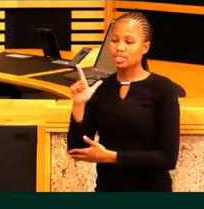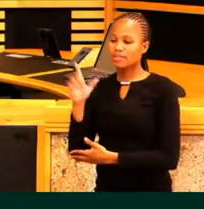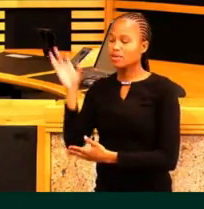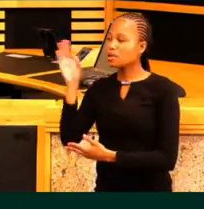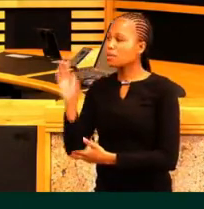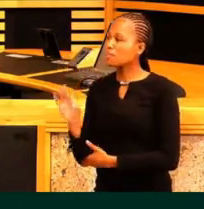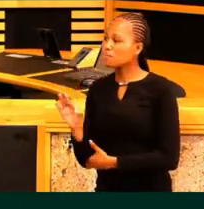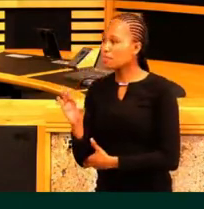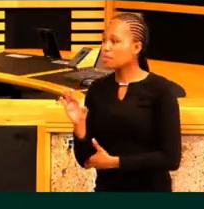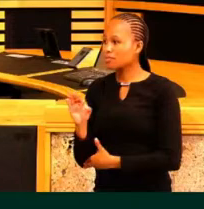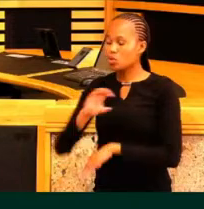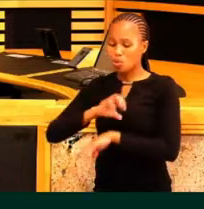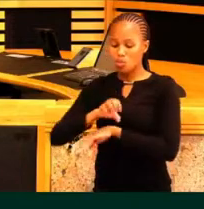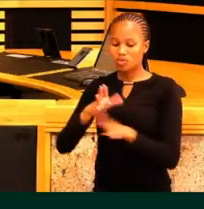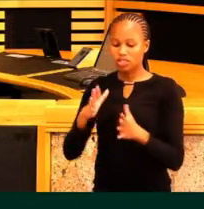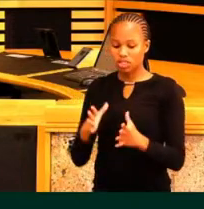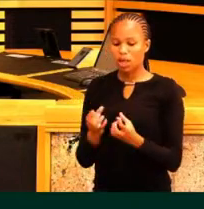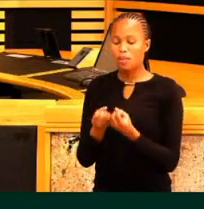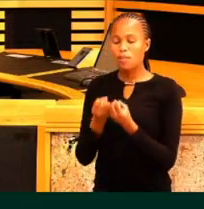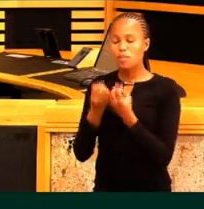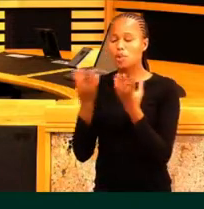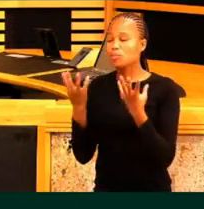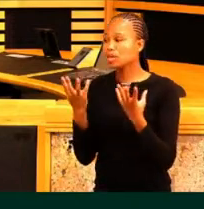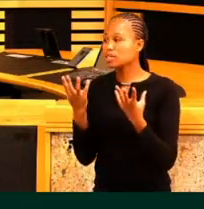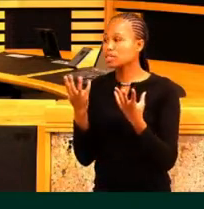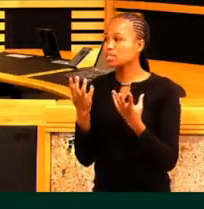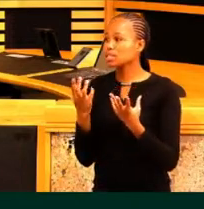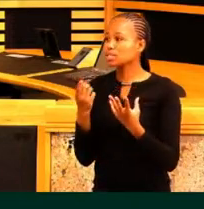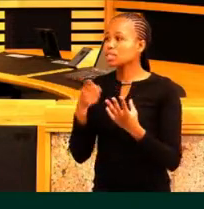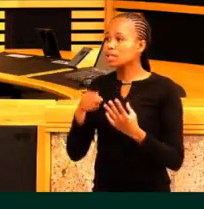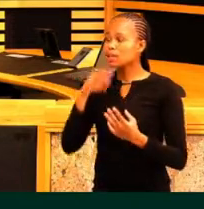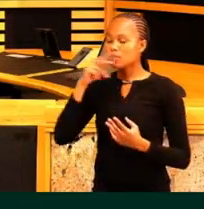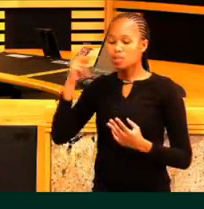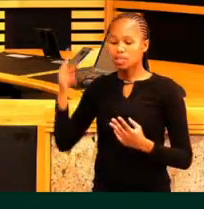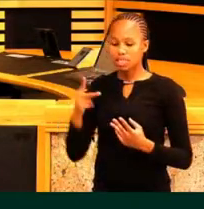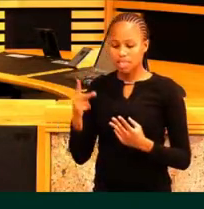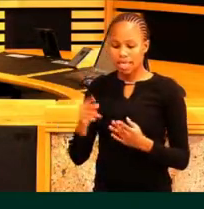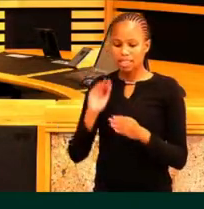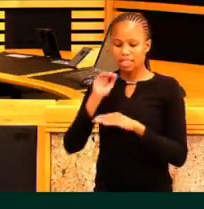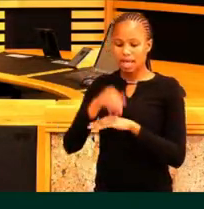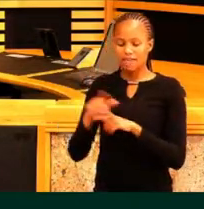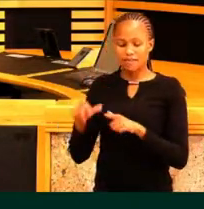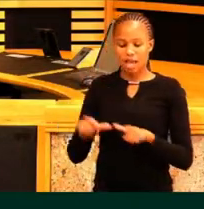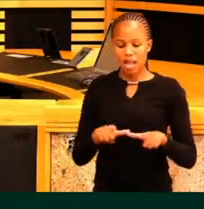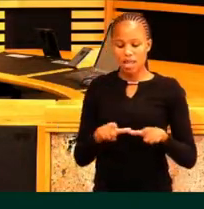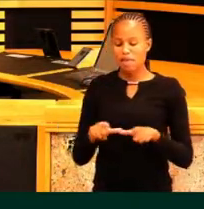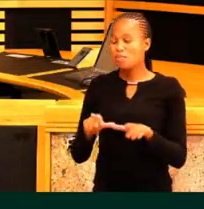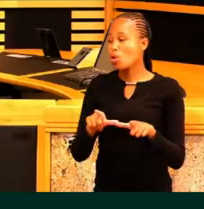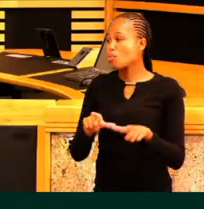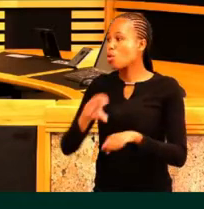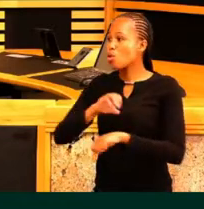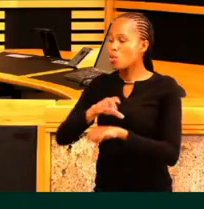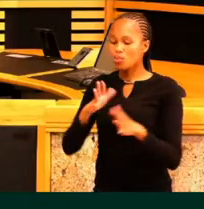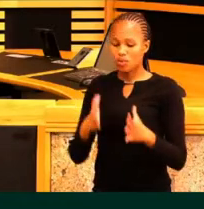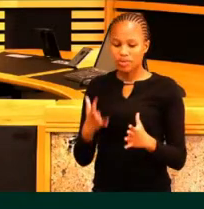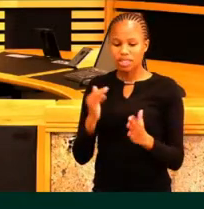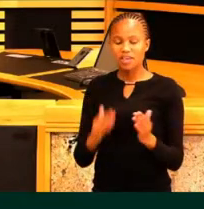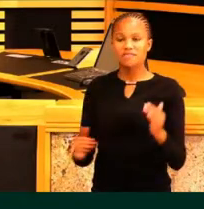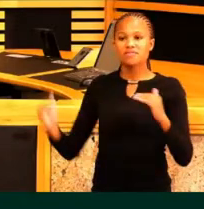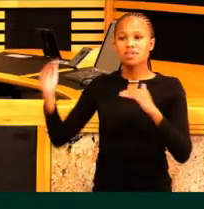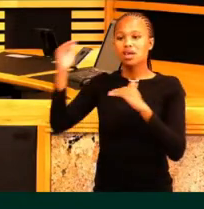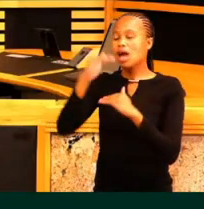population that ranks as a second after Limpopo as provinces with the highest